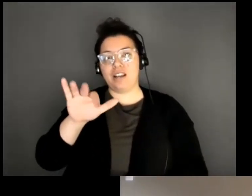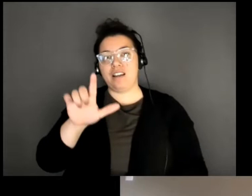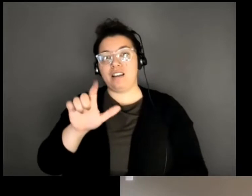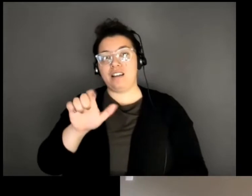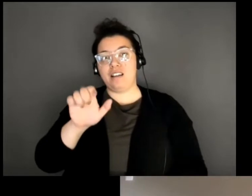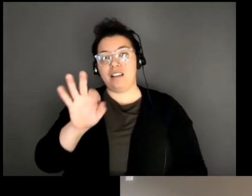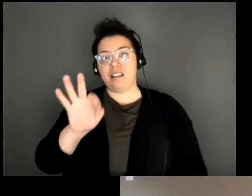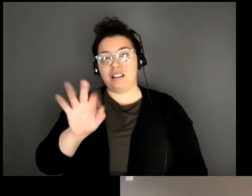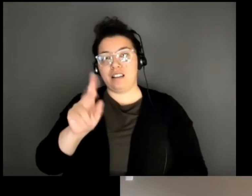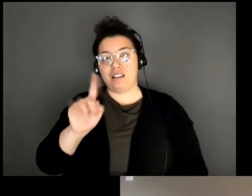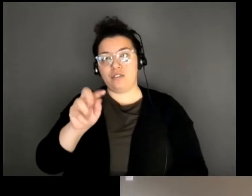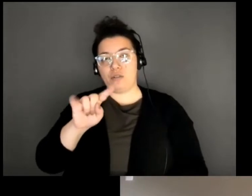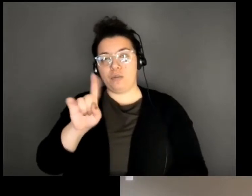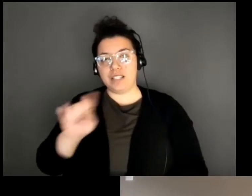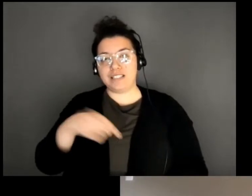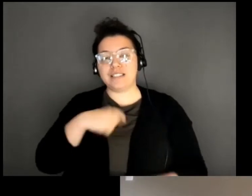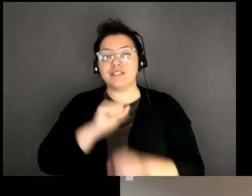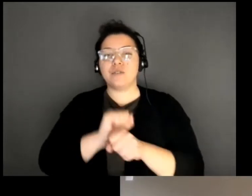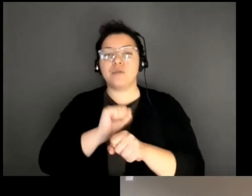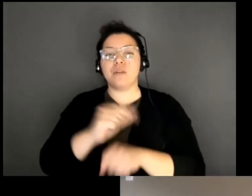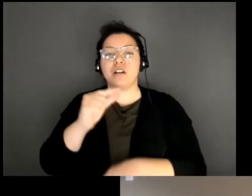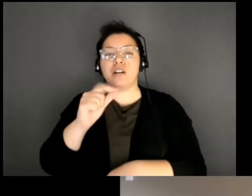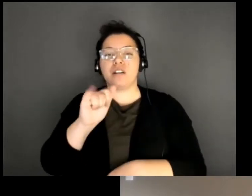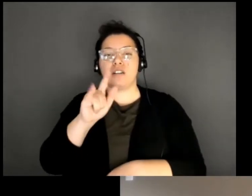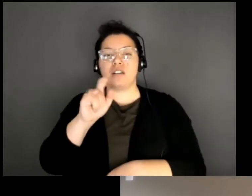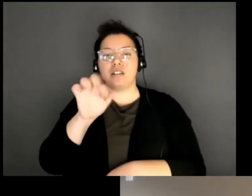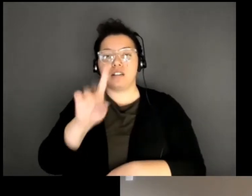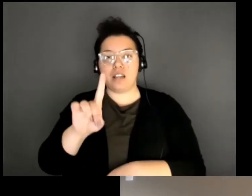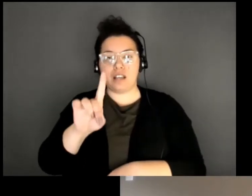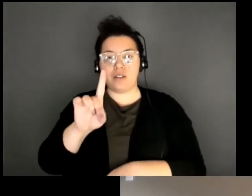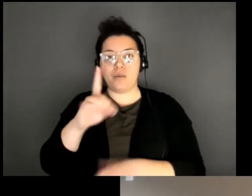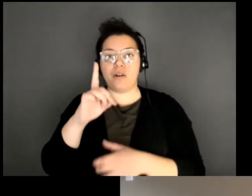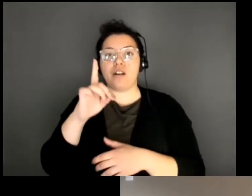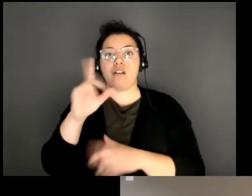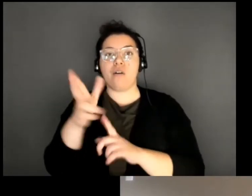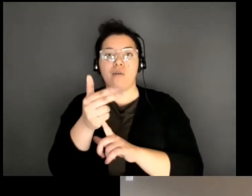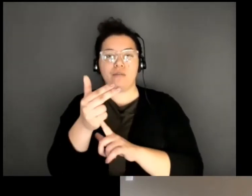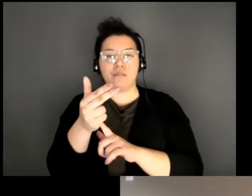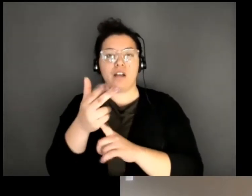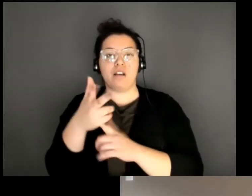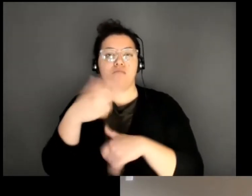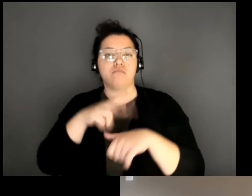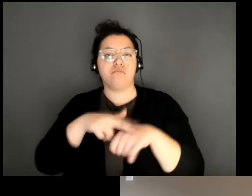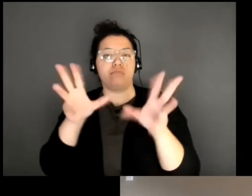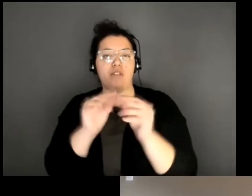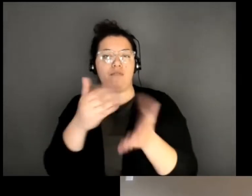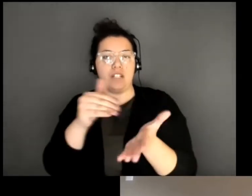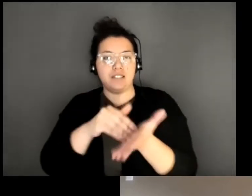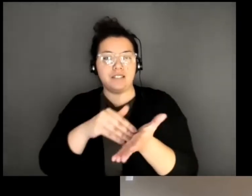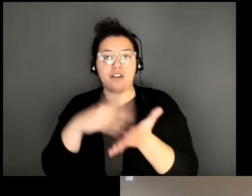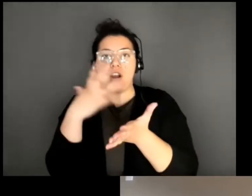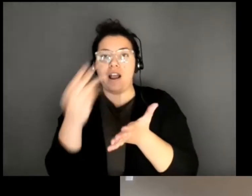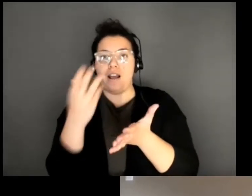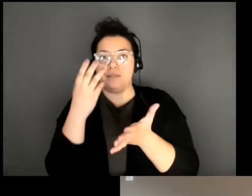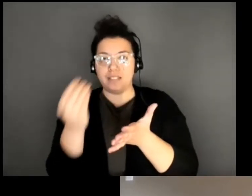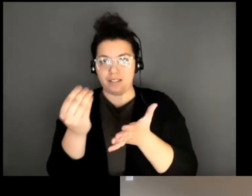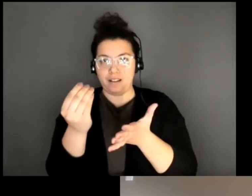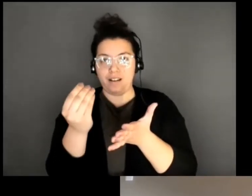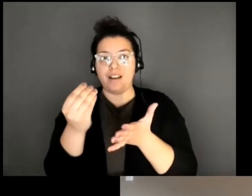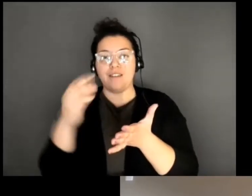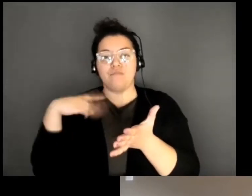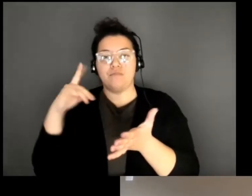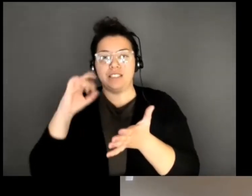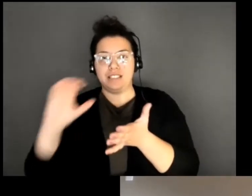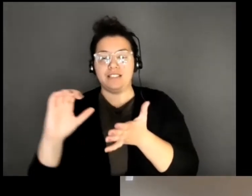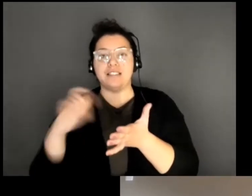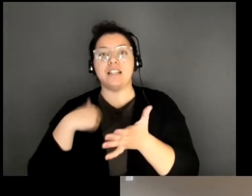work currently at the Gaylord National Resort and Convention Center, just outside of Washington, D.C. Gaylord is part of the Marriott International